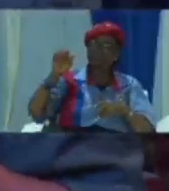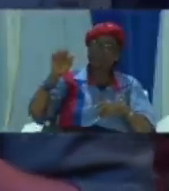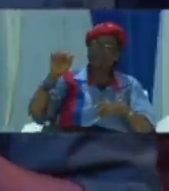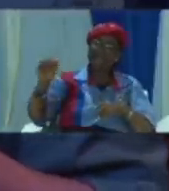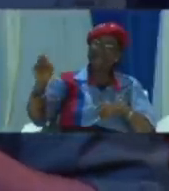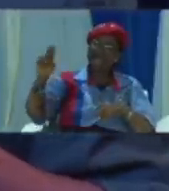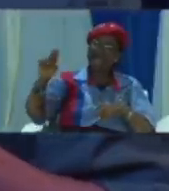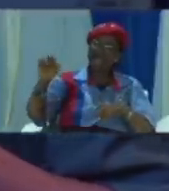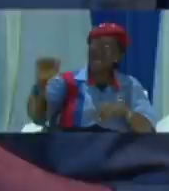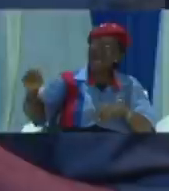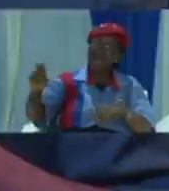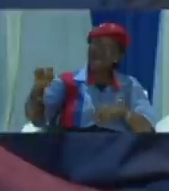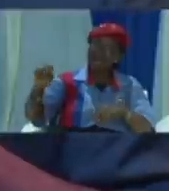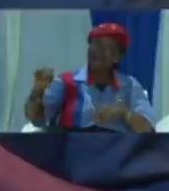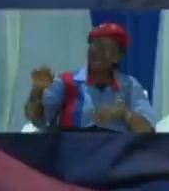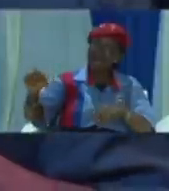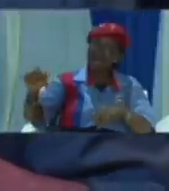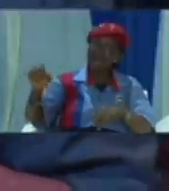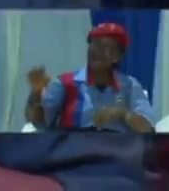Manasseh and Ephraim.